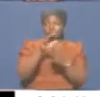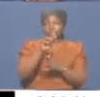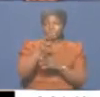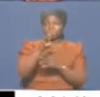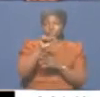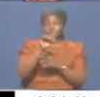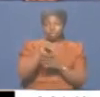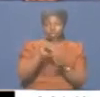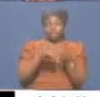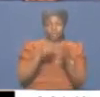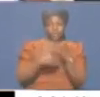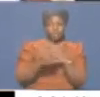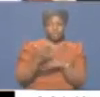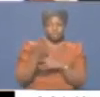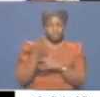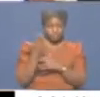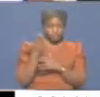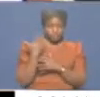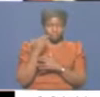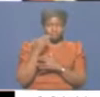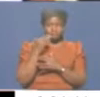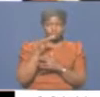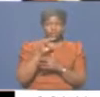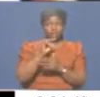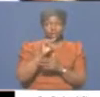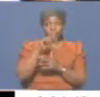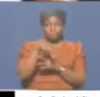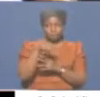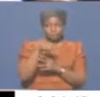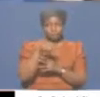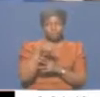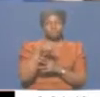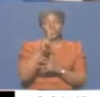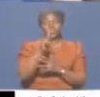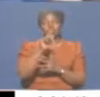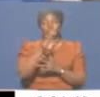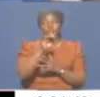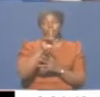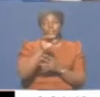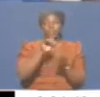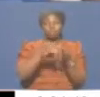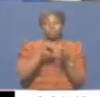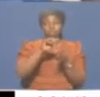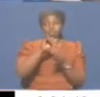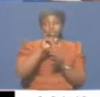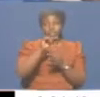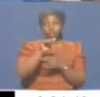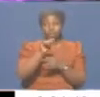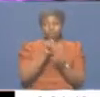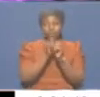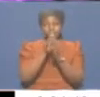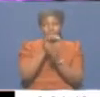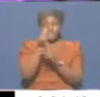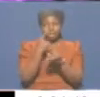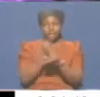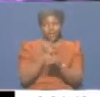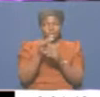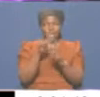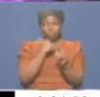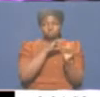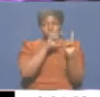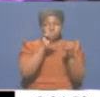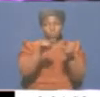MP Kabado wa Kabando, Minor Jenga, and a host of local leaders who attended the joint burial ceremony for the three lamented that